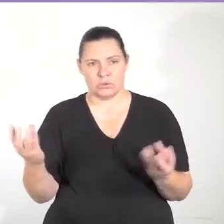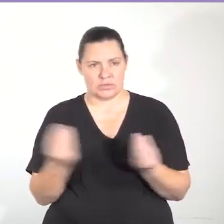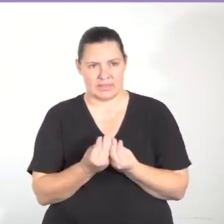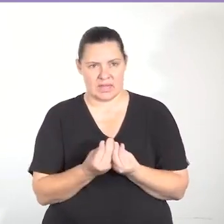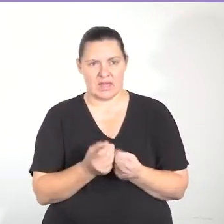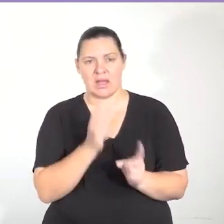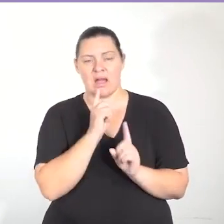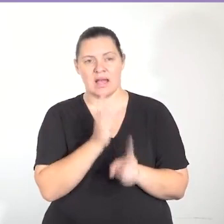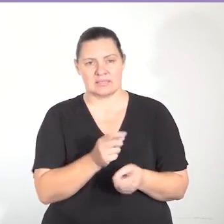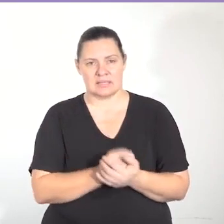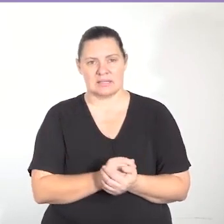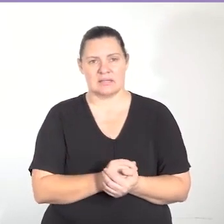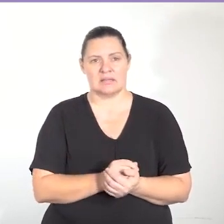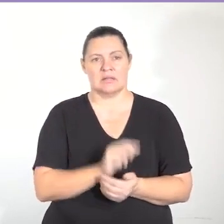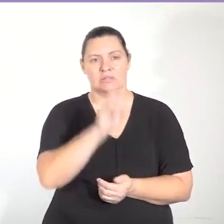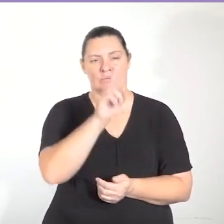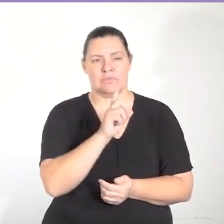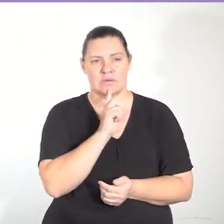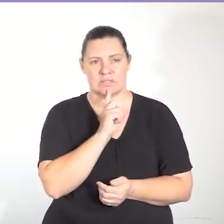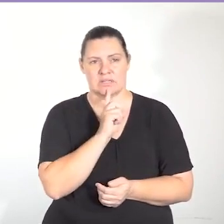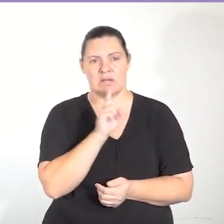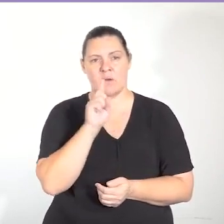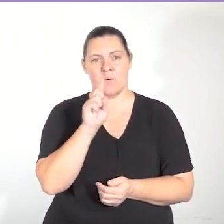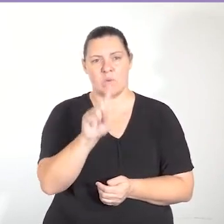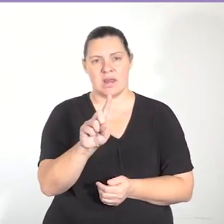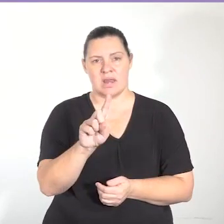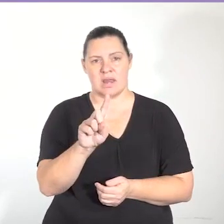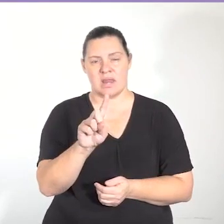numbers together, our answer is